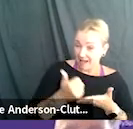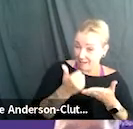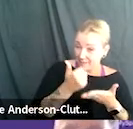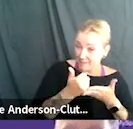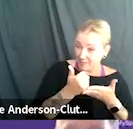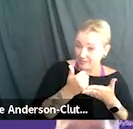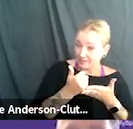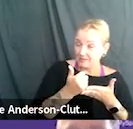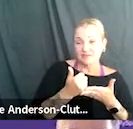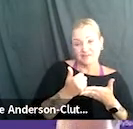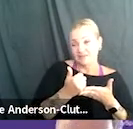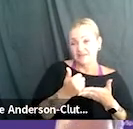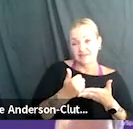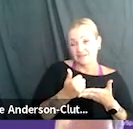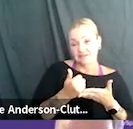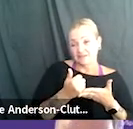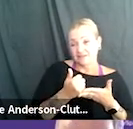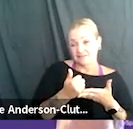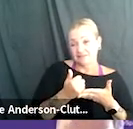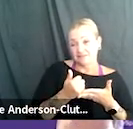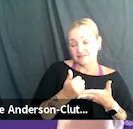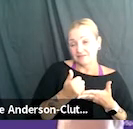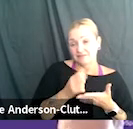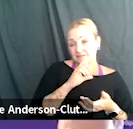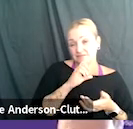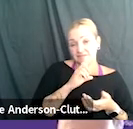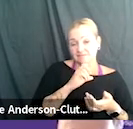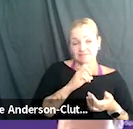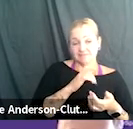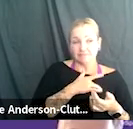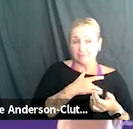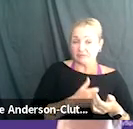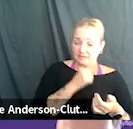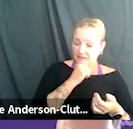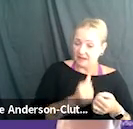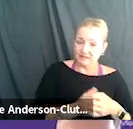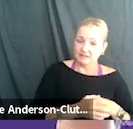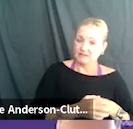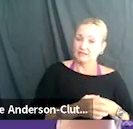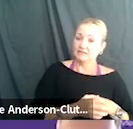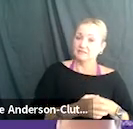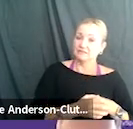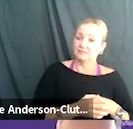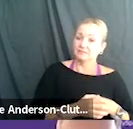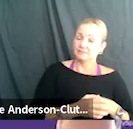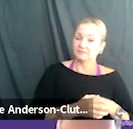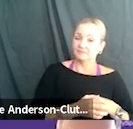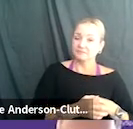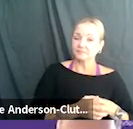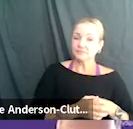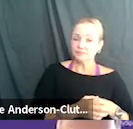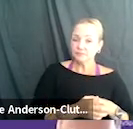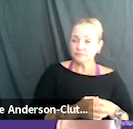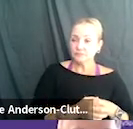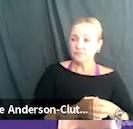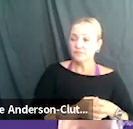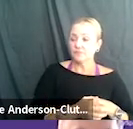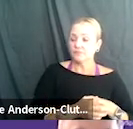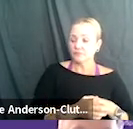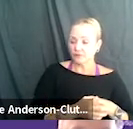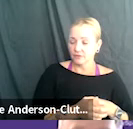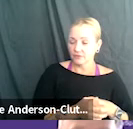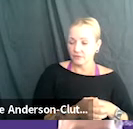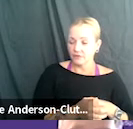really personally knowing what's going on with these people, and so I'd like other people's opinions, if they have it, that certainly one boy